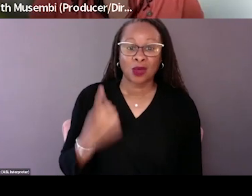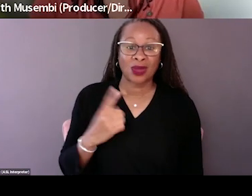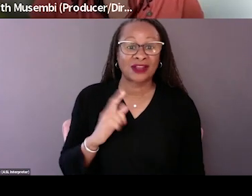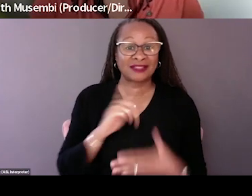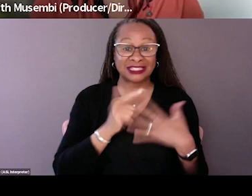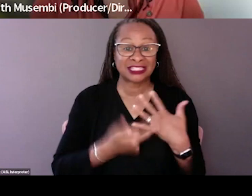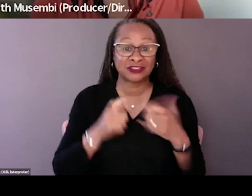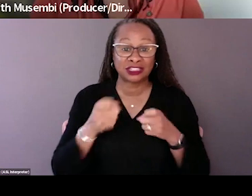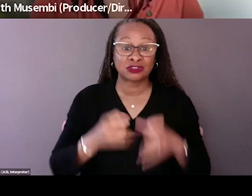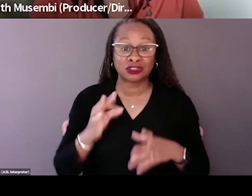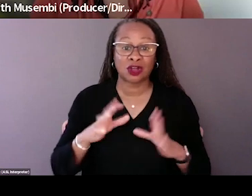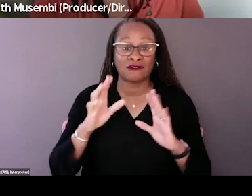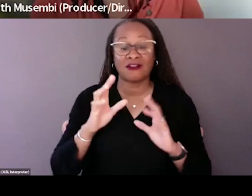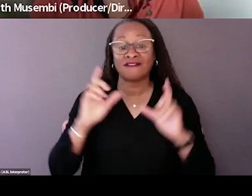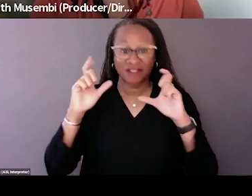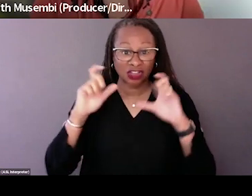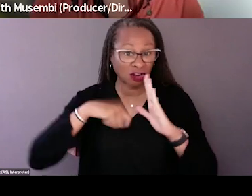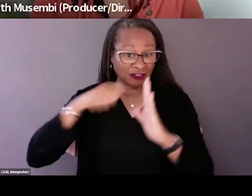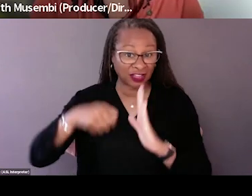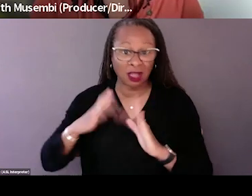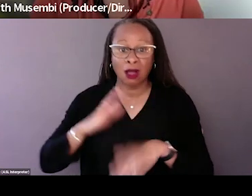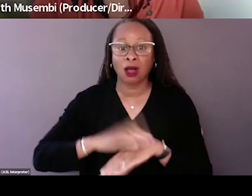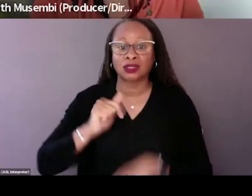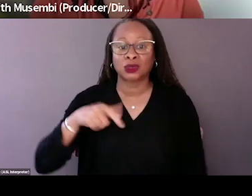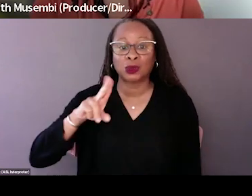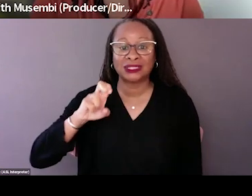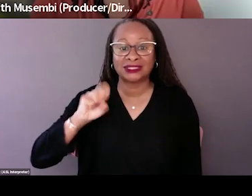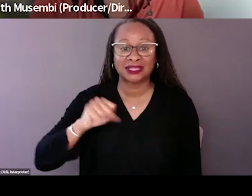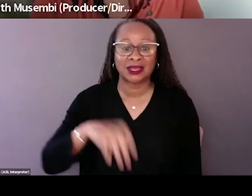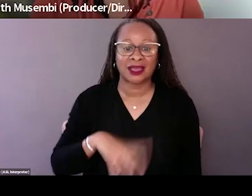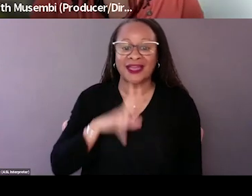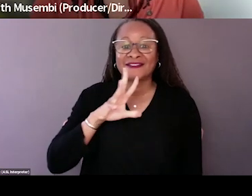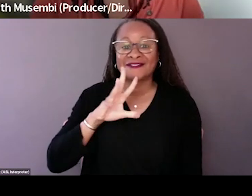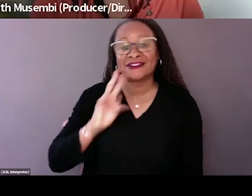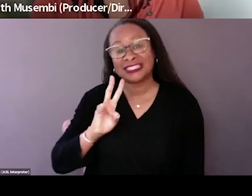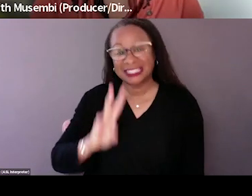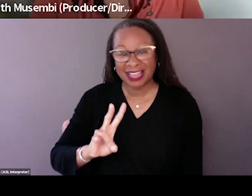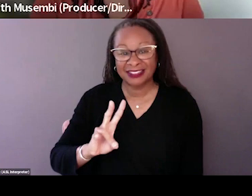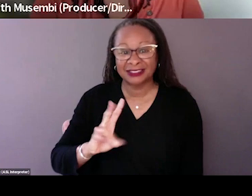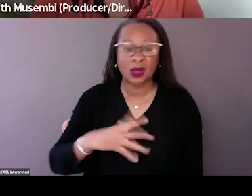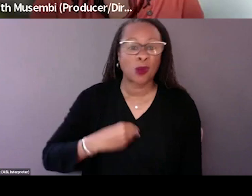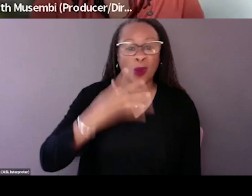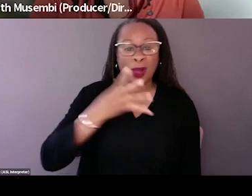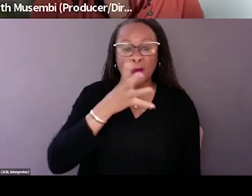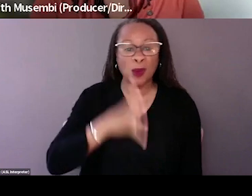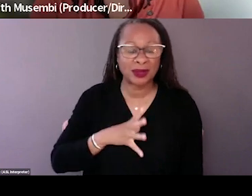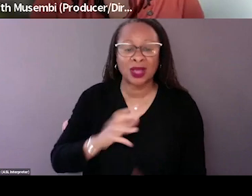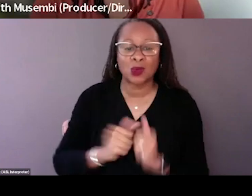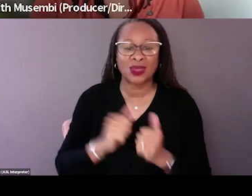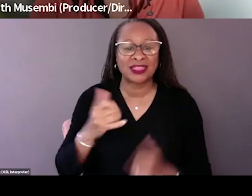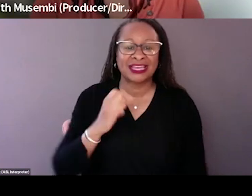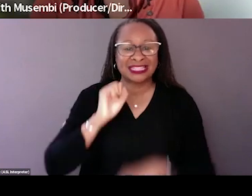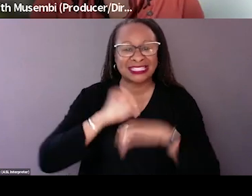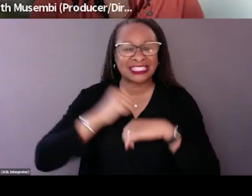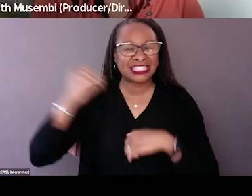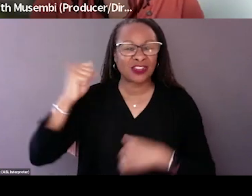photography on Queens, and I am a 57-year-old white woman with silver hair, big glasses.